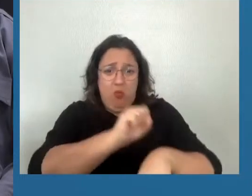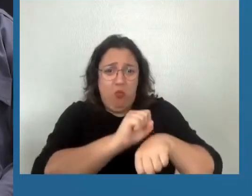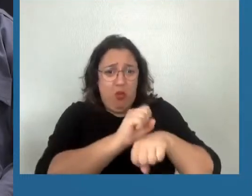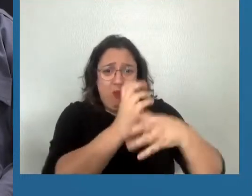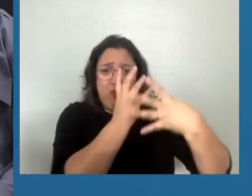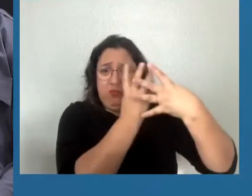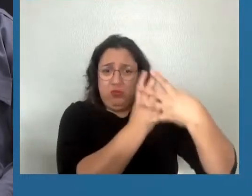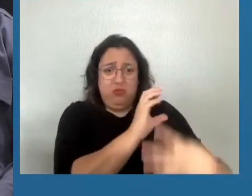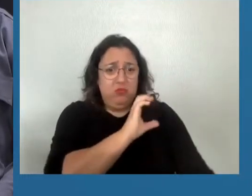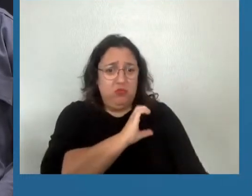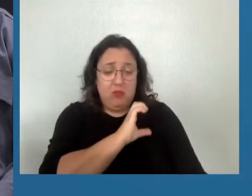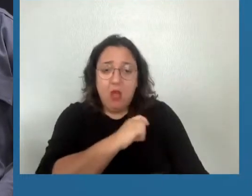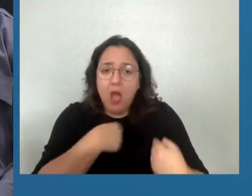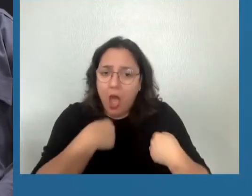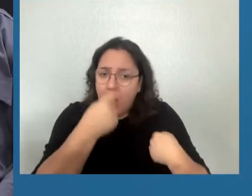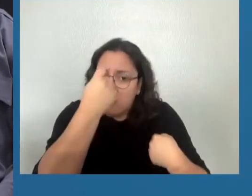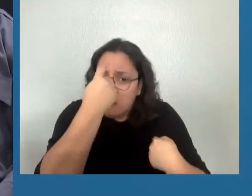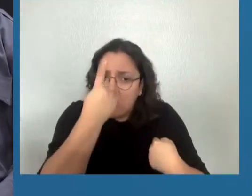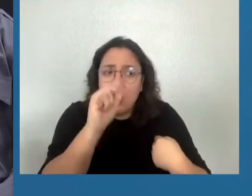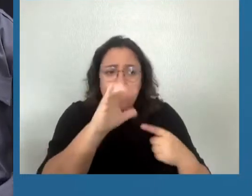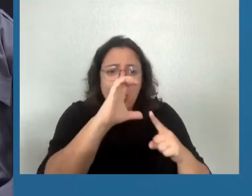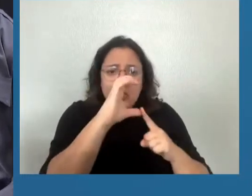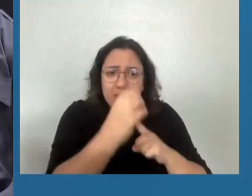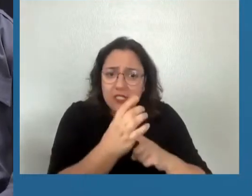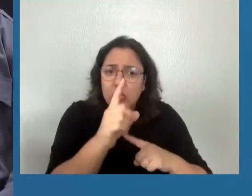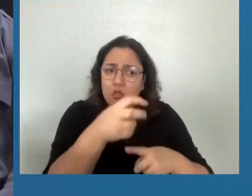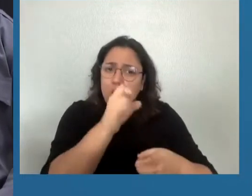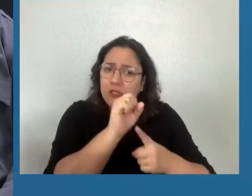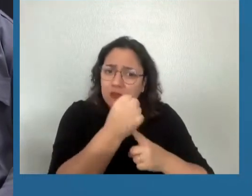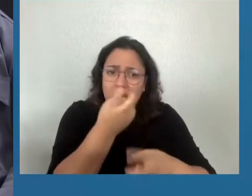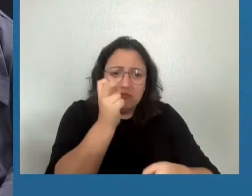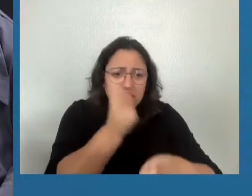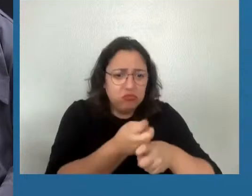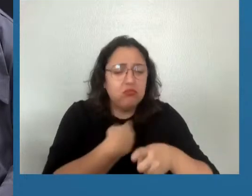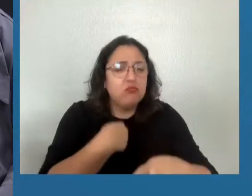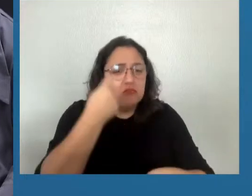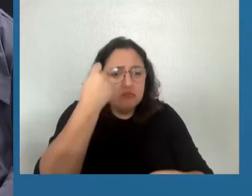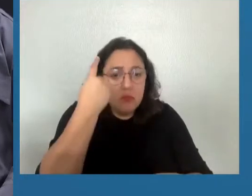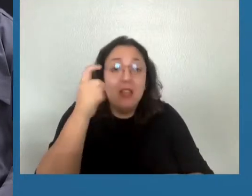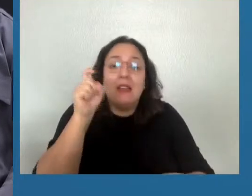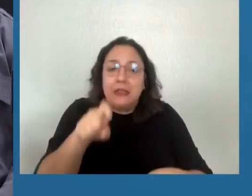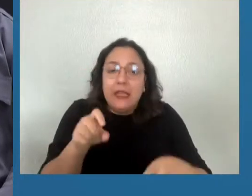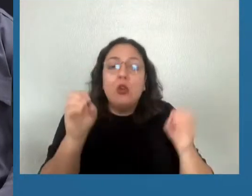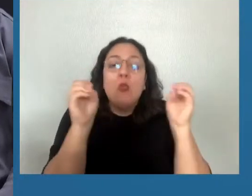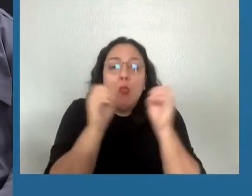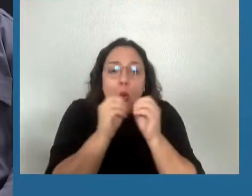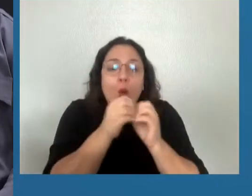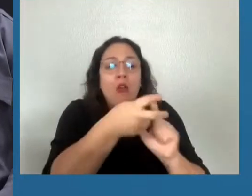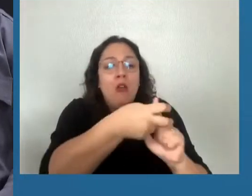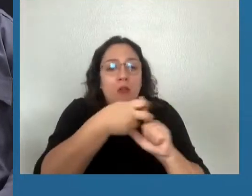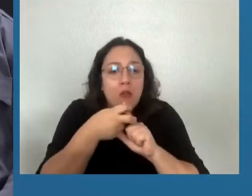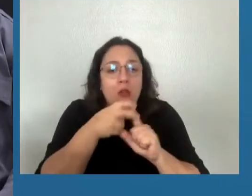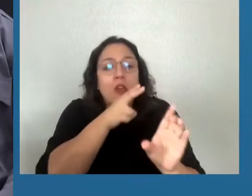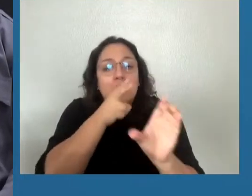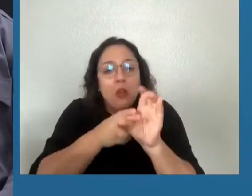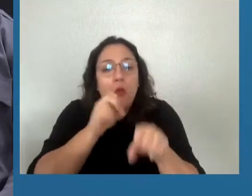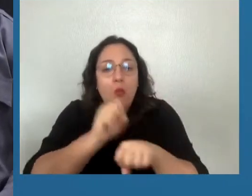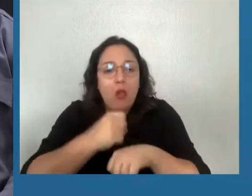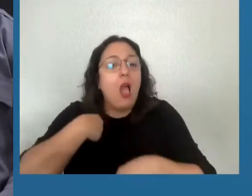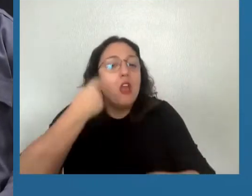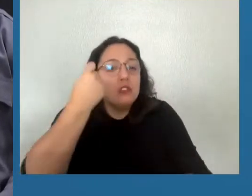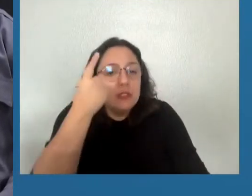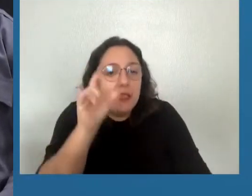hard. I understand that. We need more of you on the job. I get that. But we